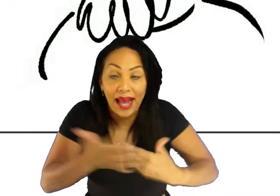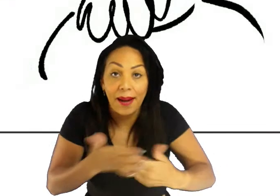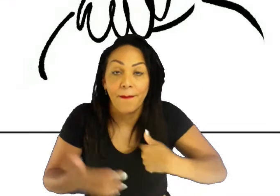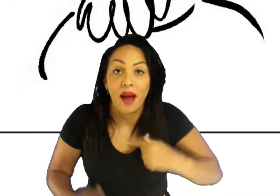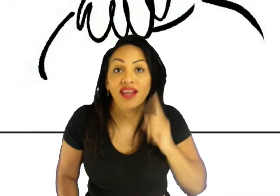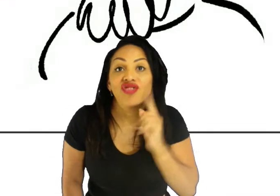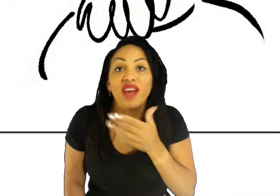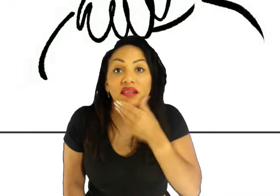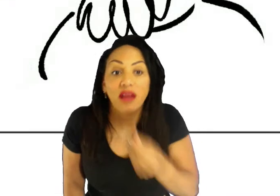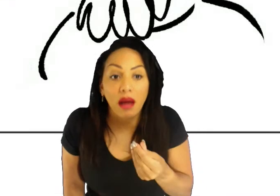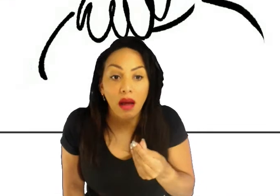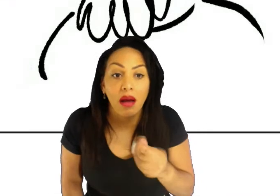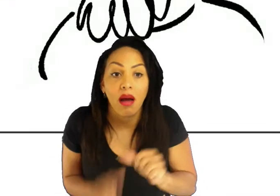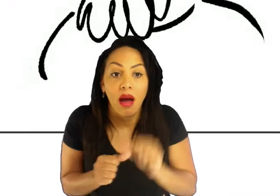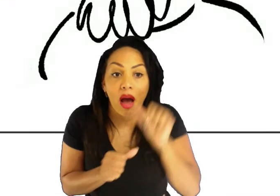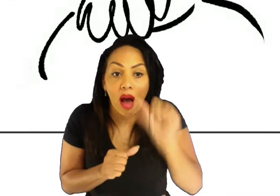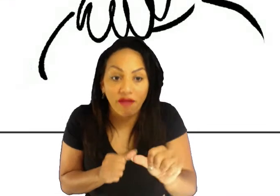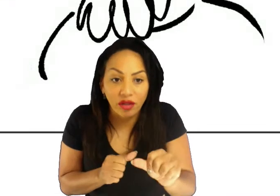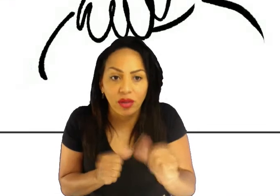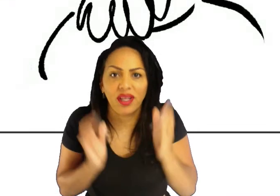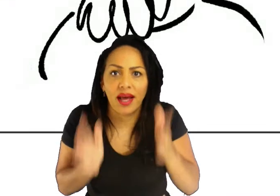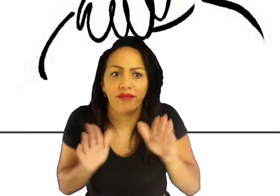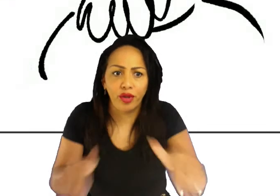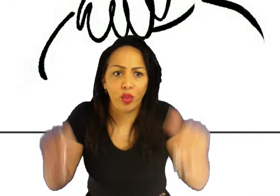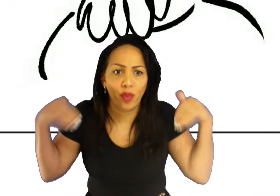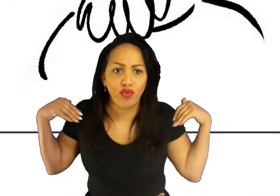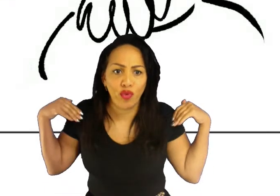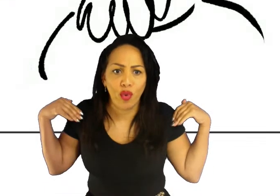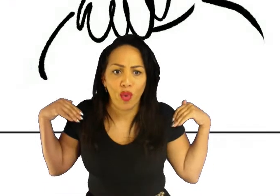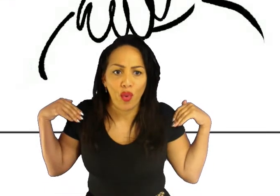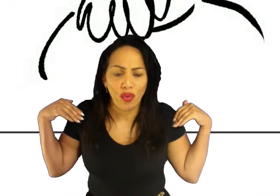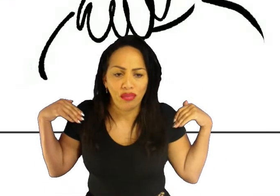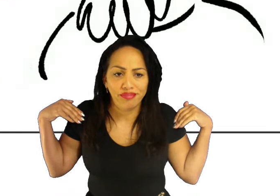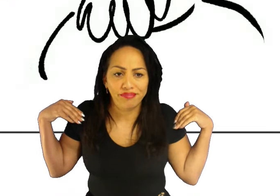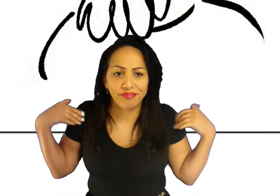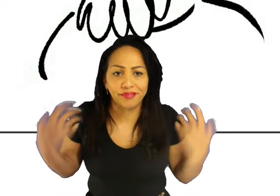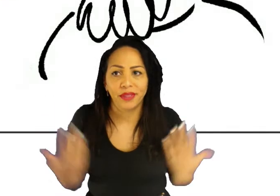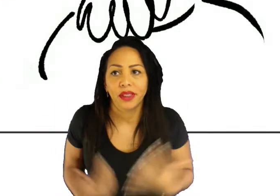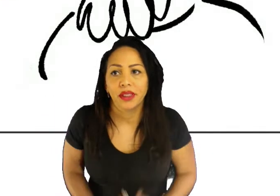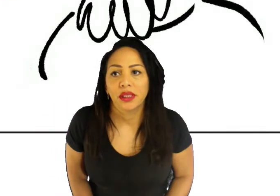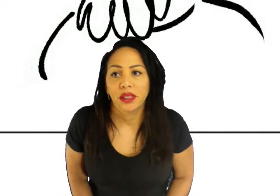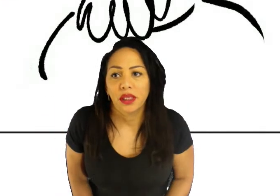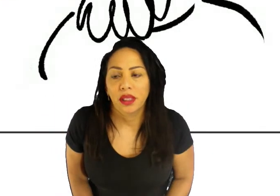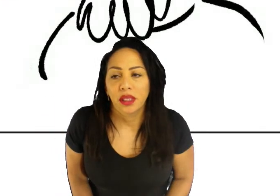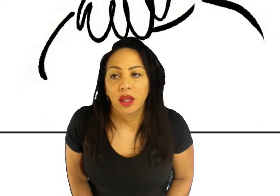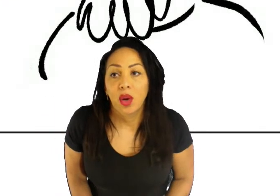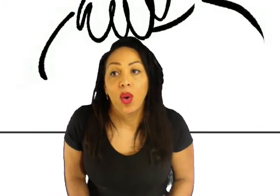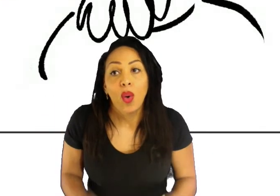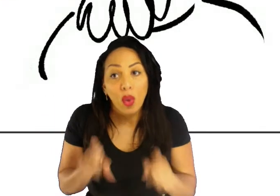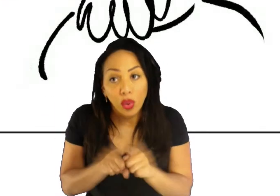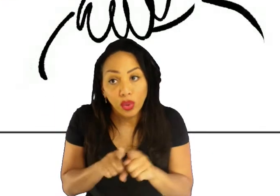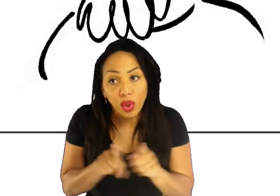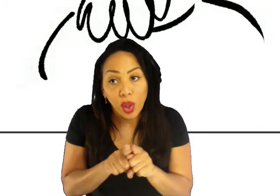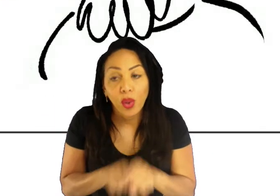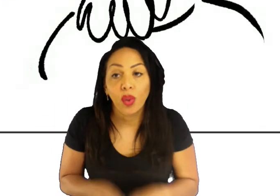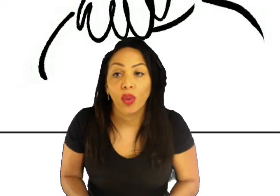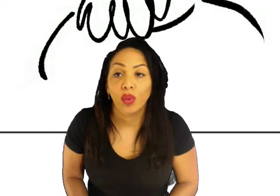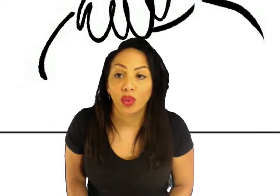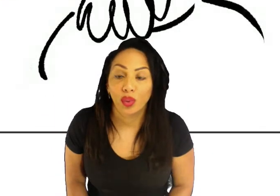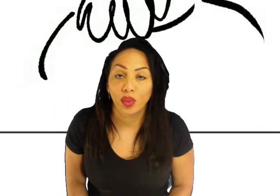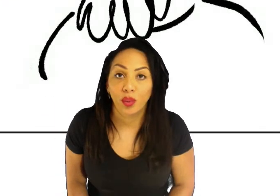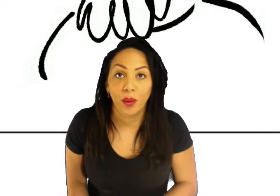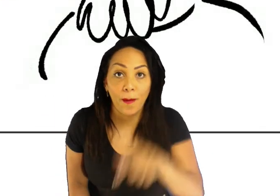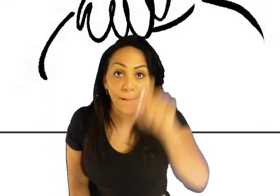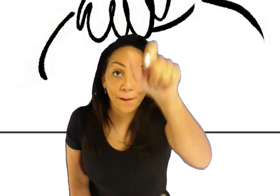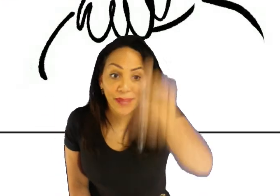lie down in a dark space, it seems relevant to acknowledge that people typically see me as